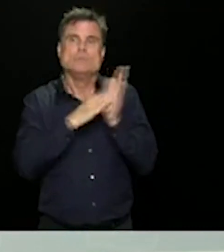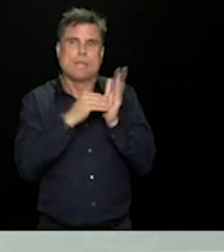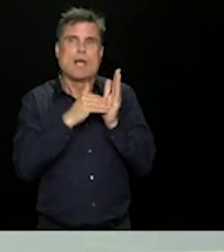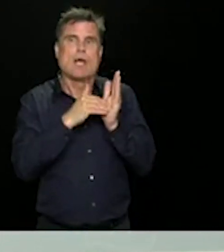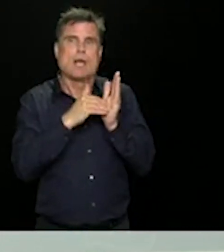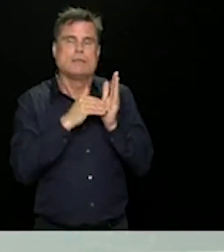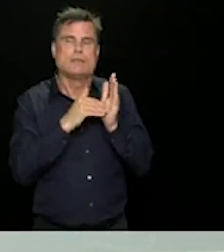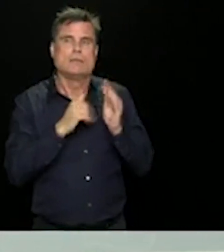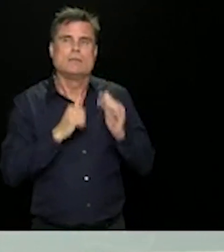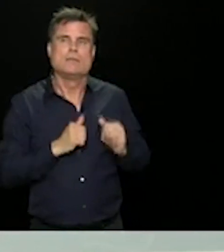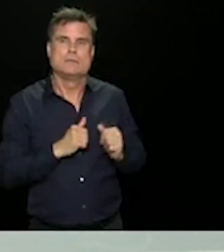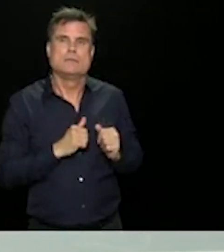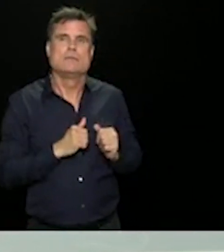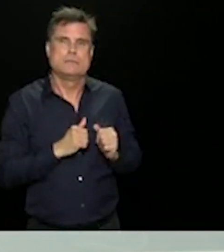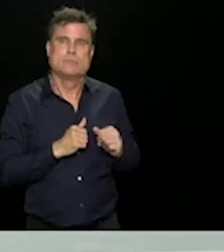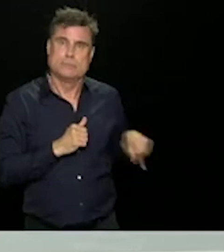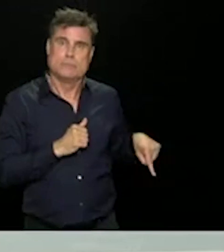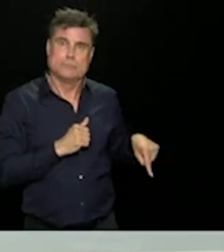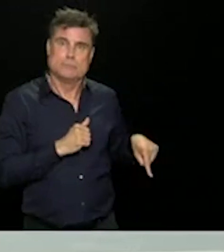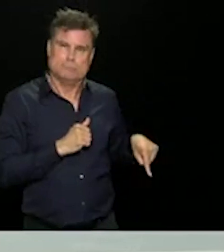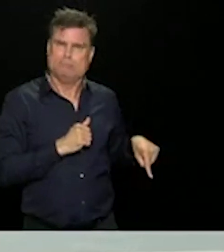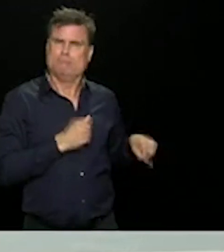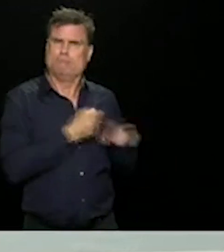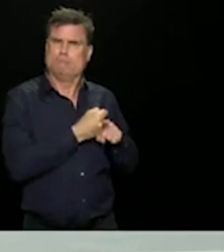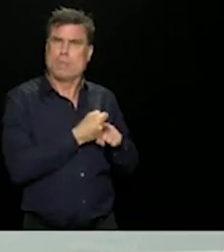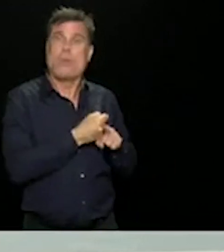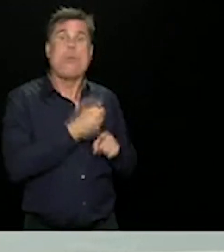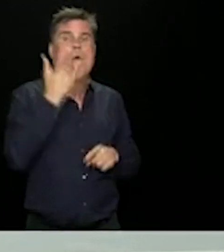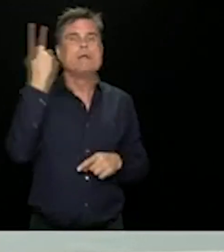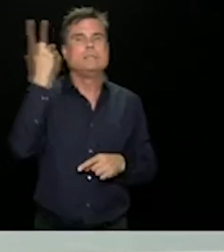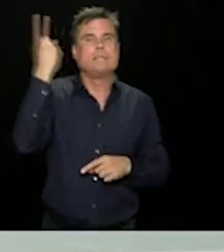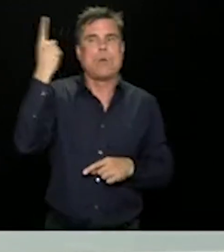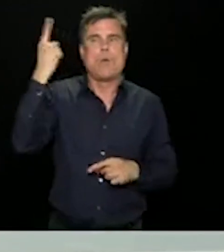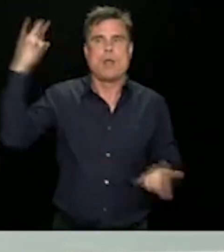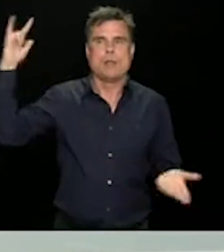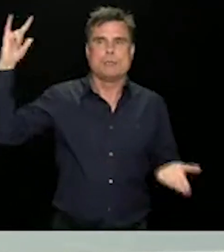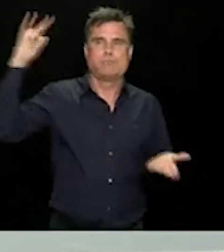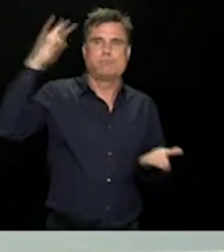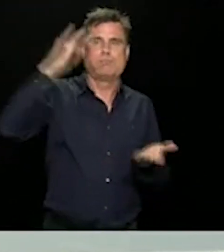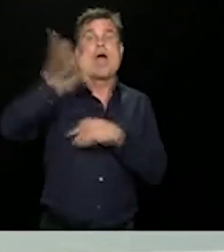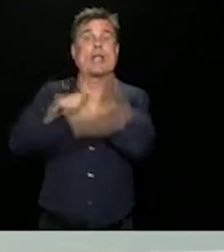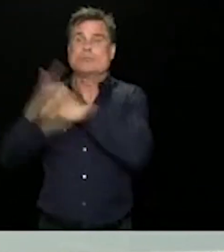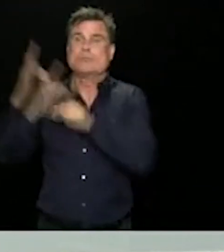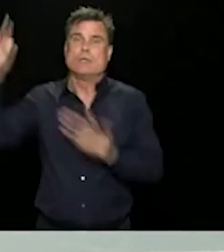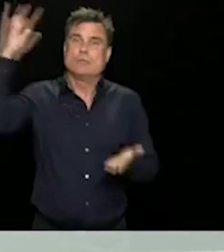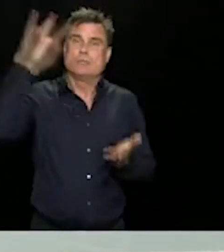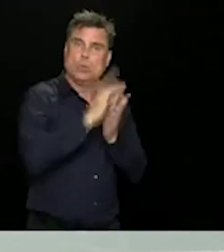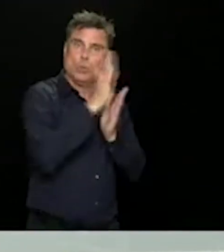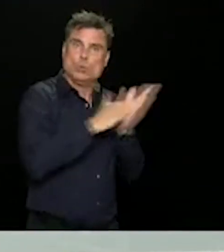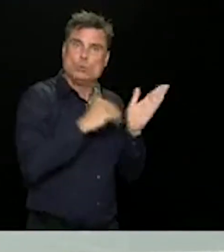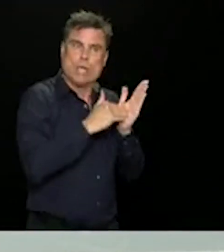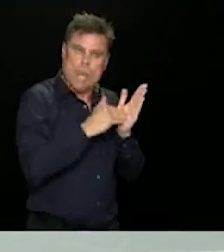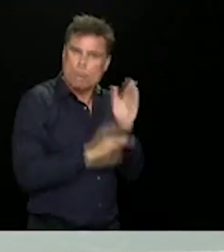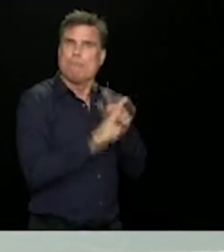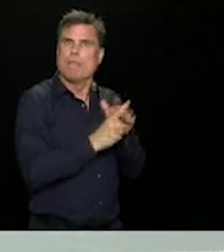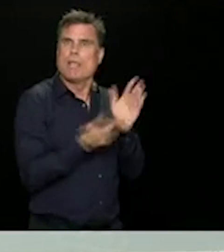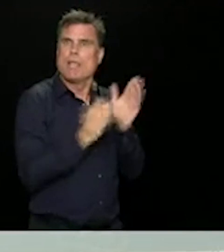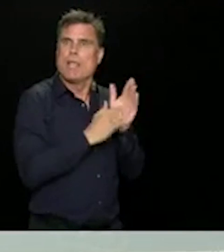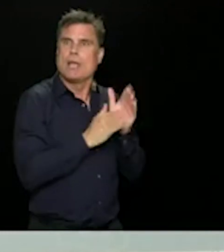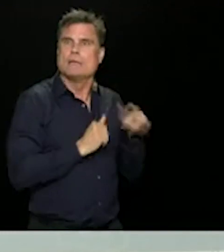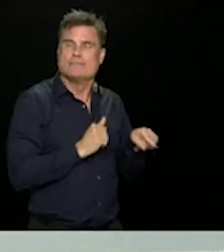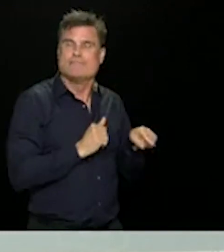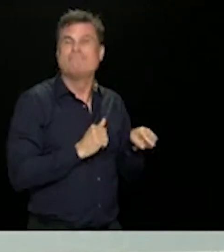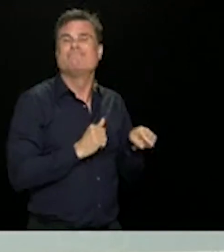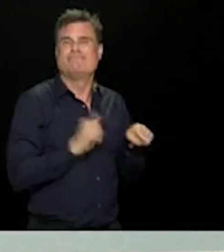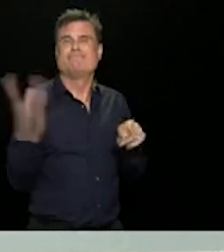to show what we have been saying all along, that once this virus is anywhere, it's a risk everywhere. And in